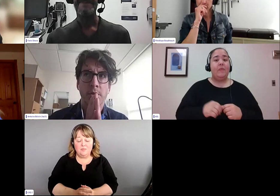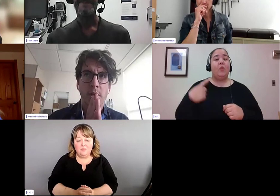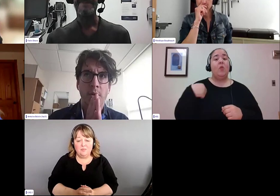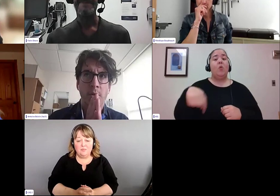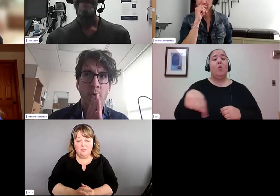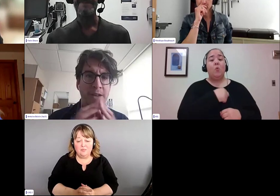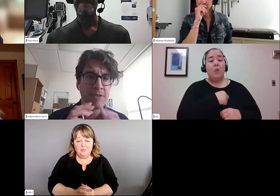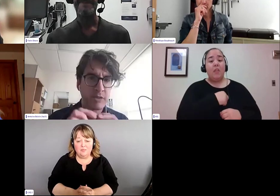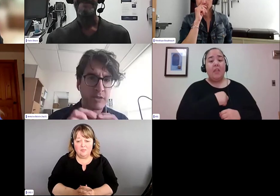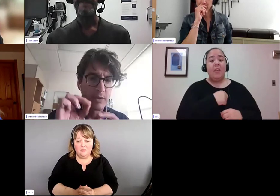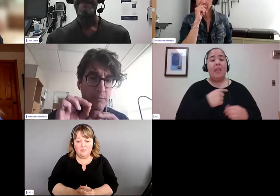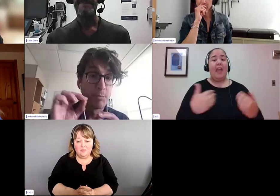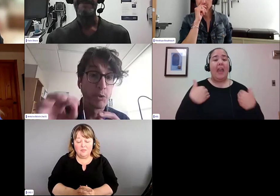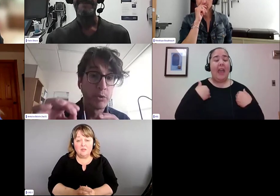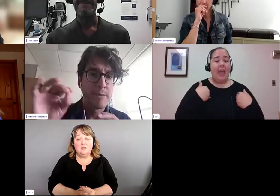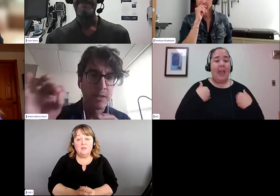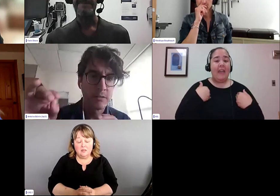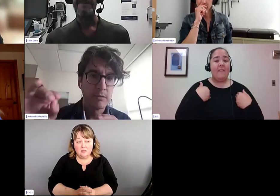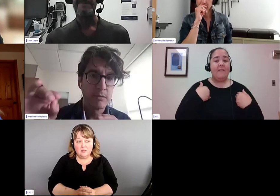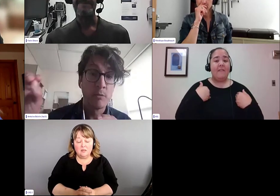we